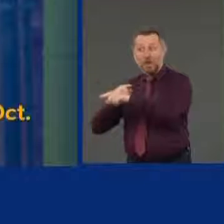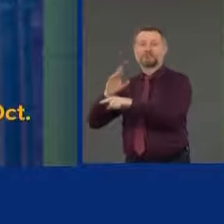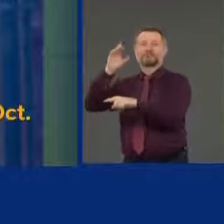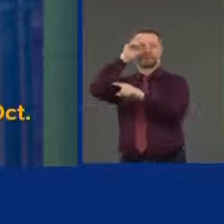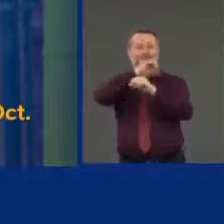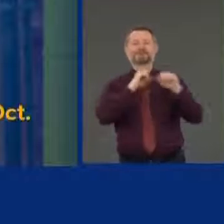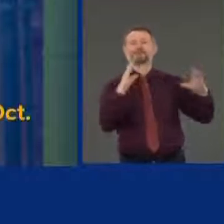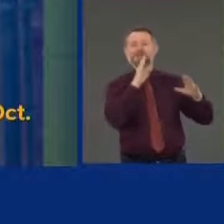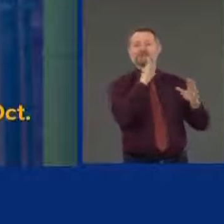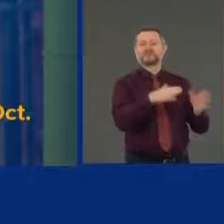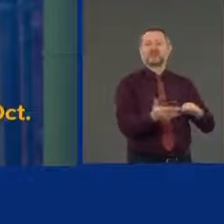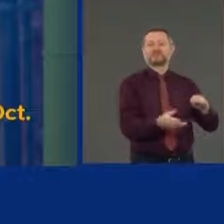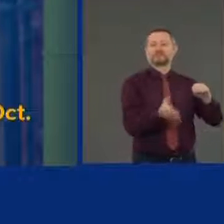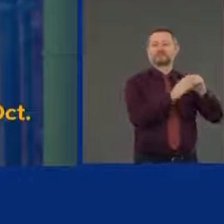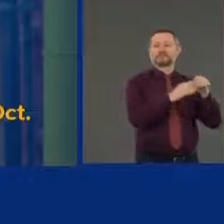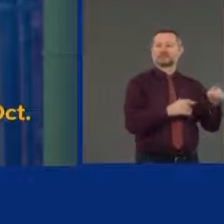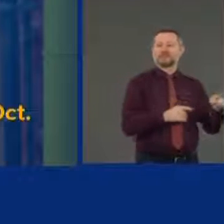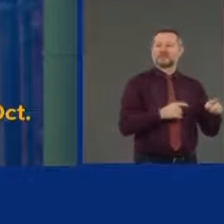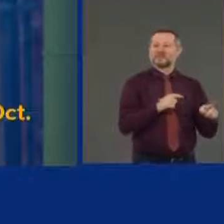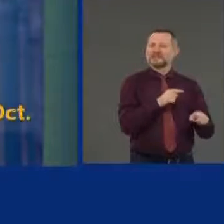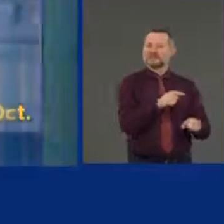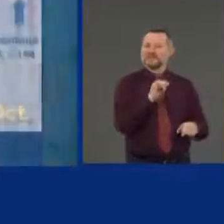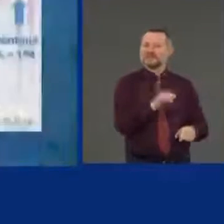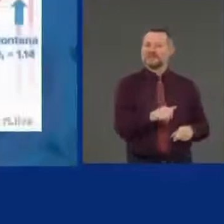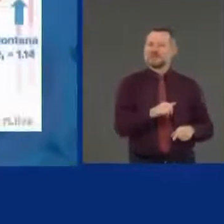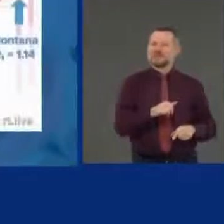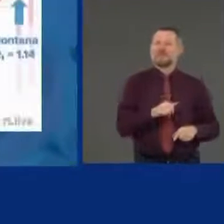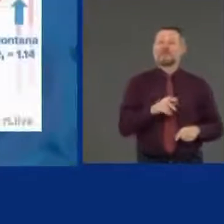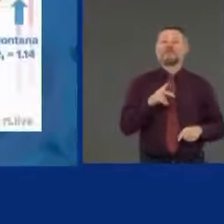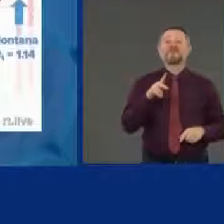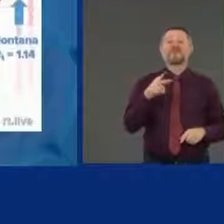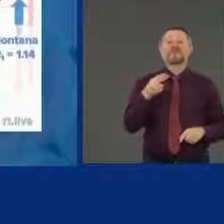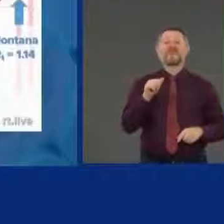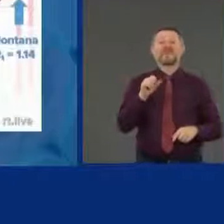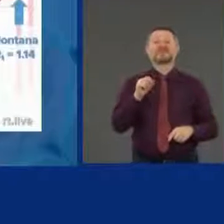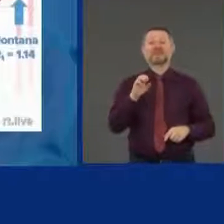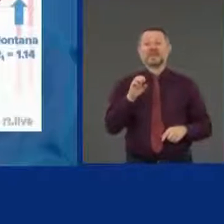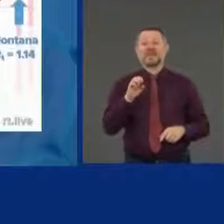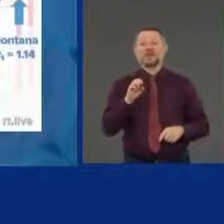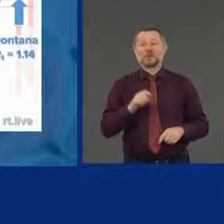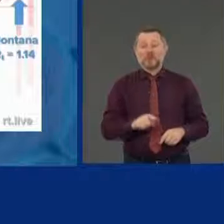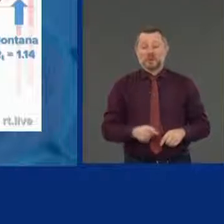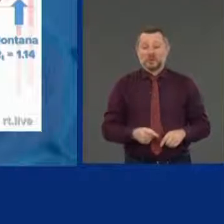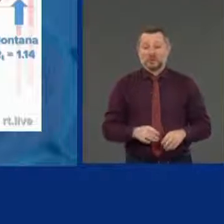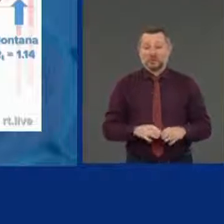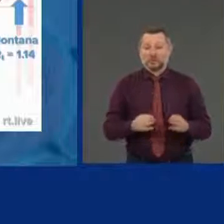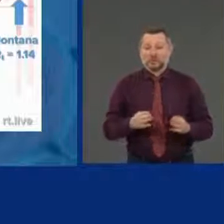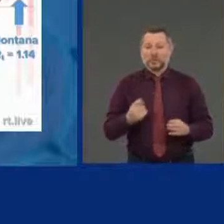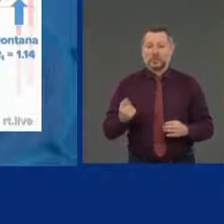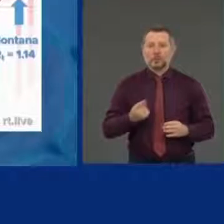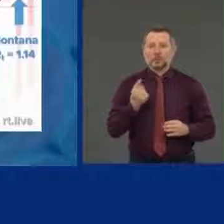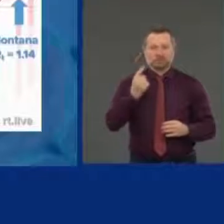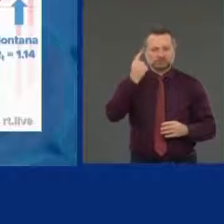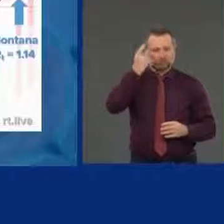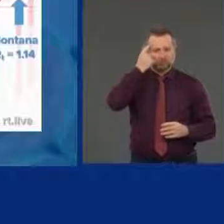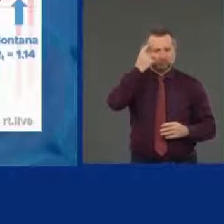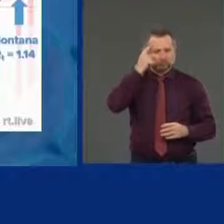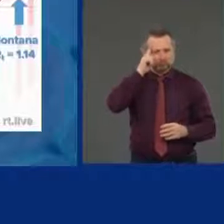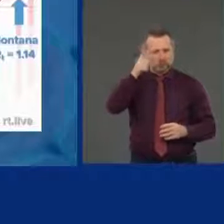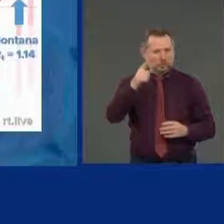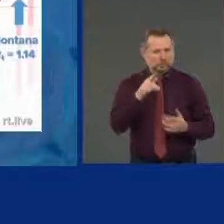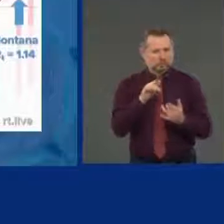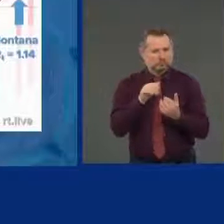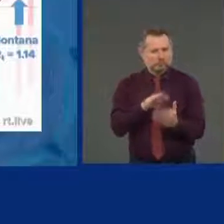That's why the phased reopening was always smarter. And New York